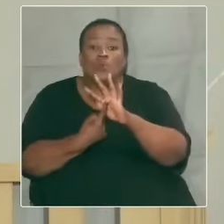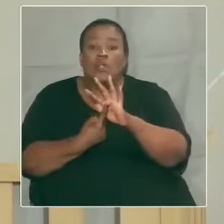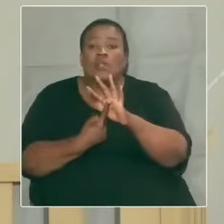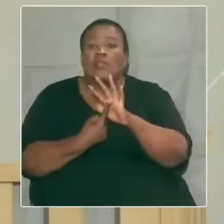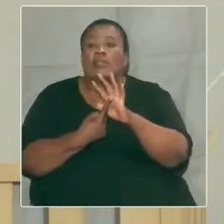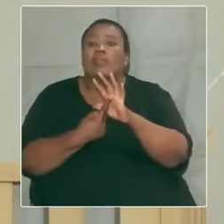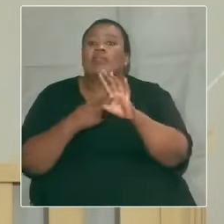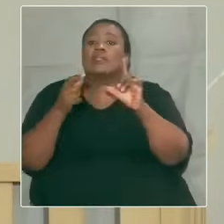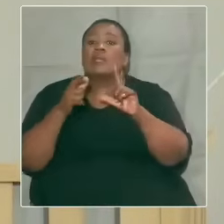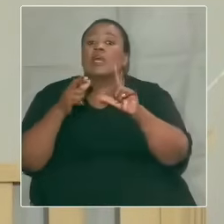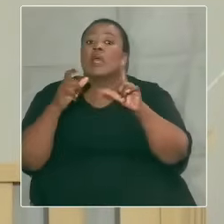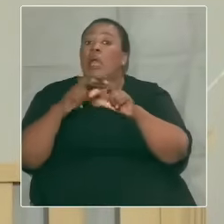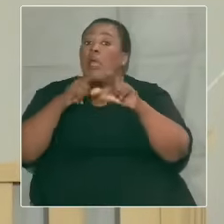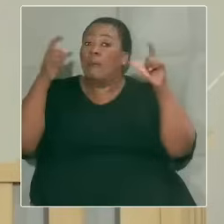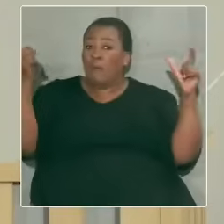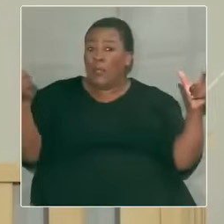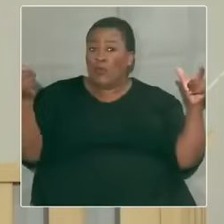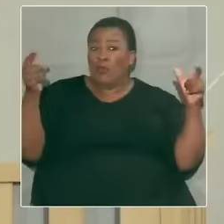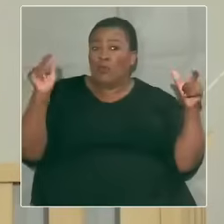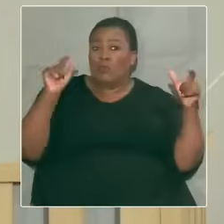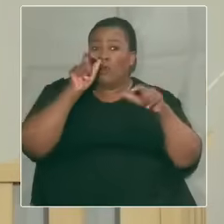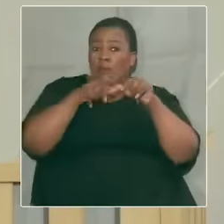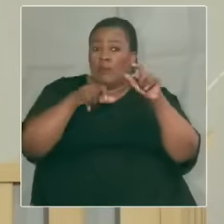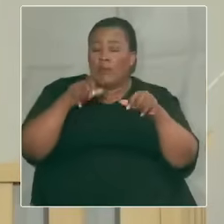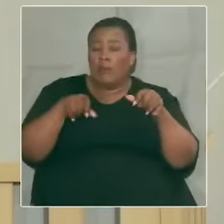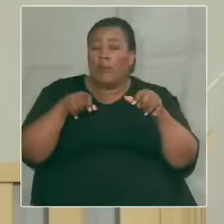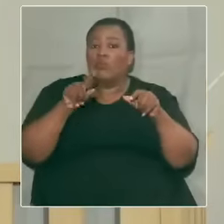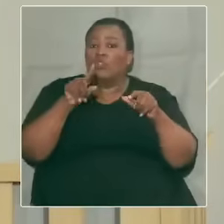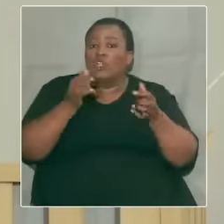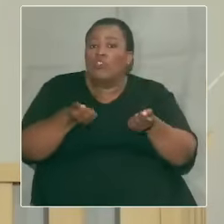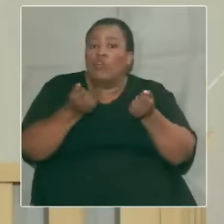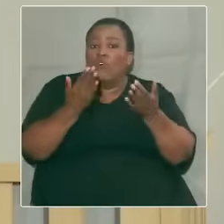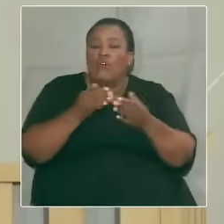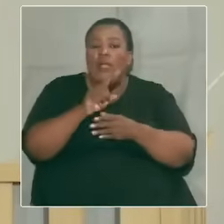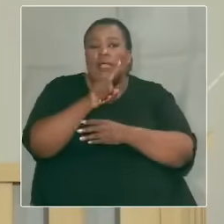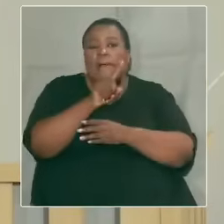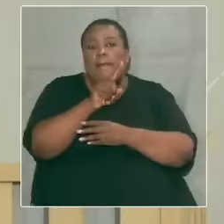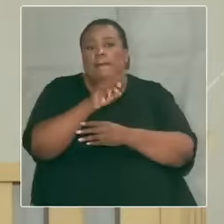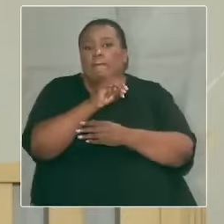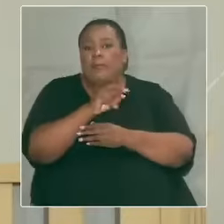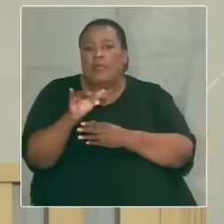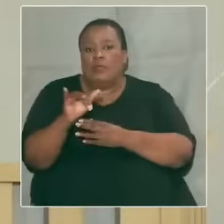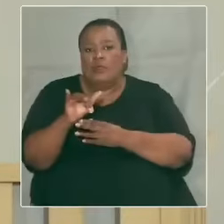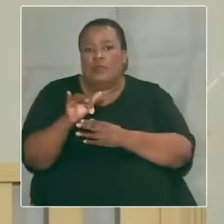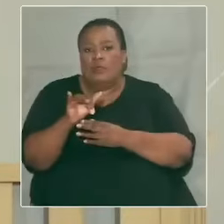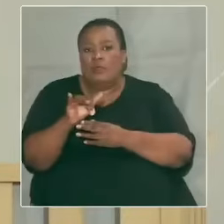syndicate allegedly offering nearly R1 million for assassination.